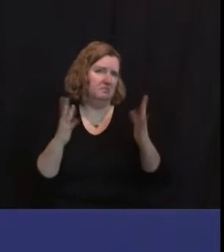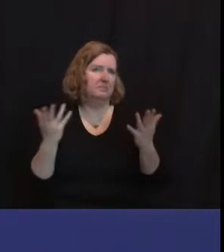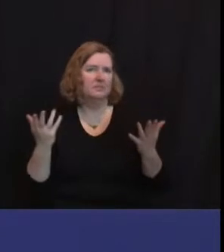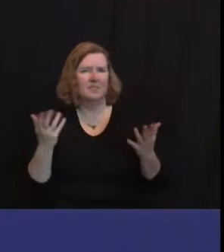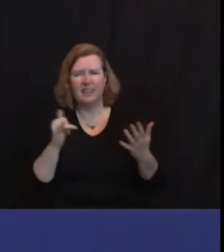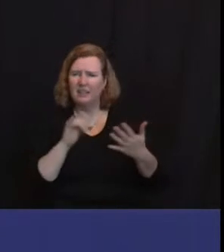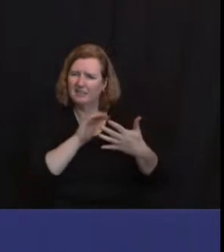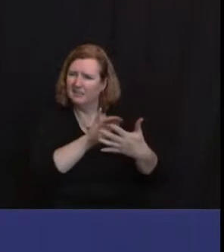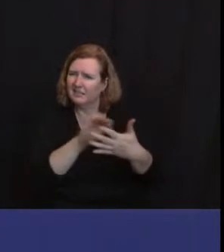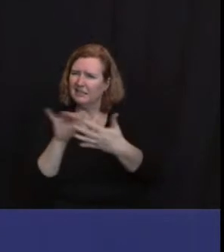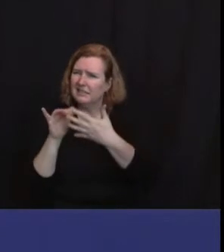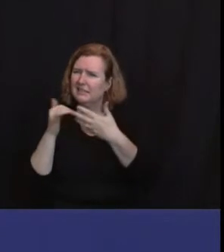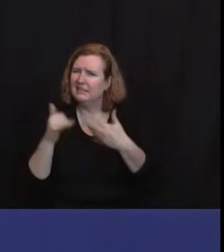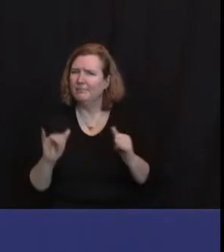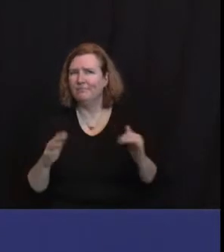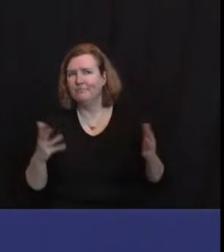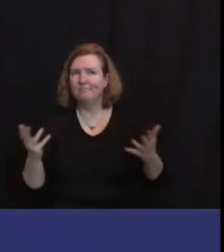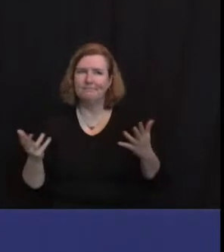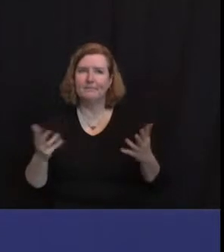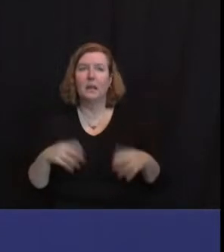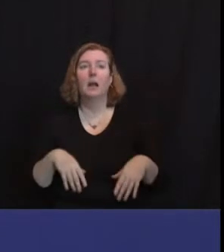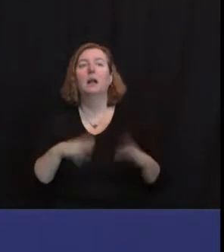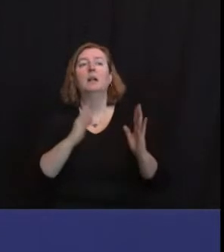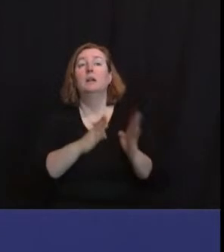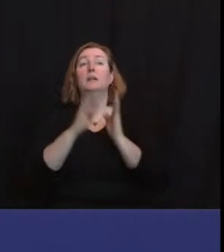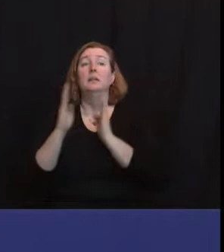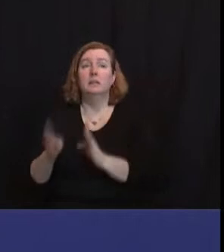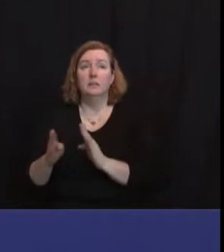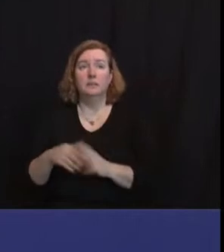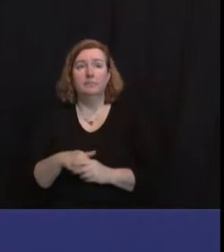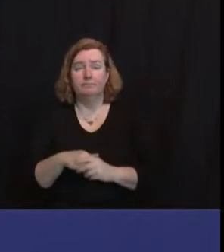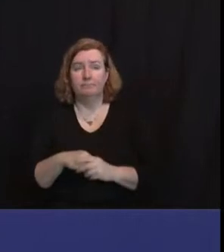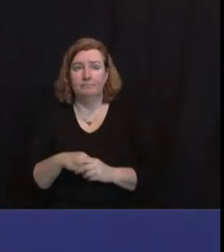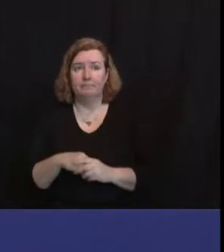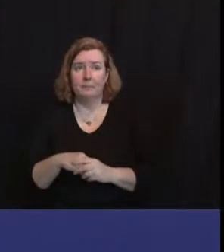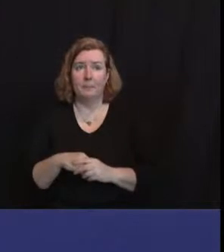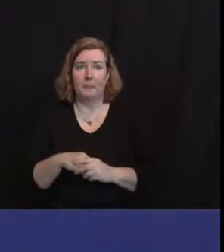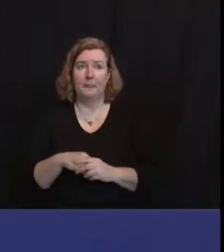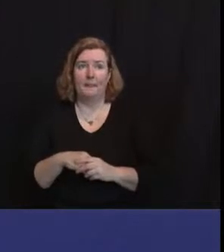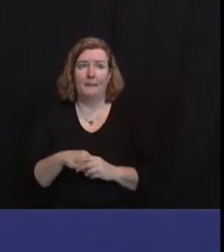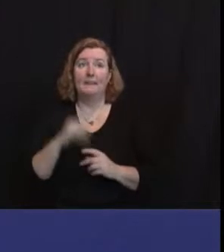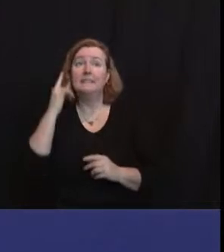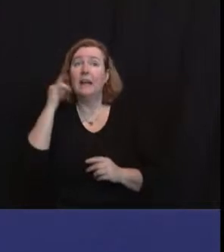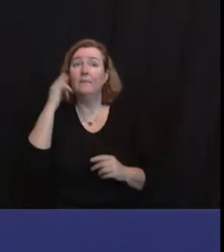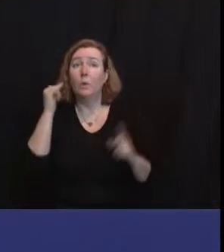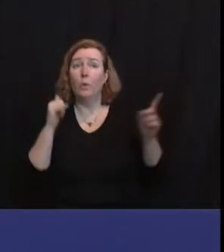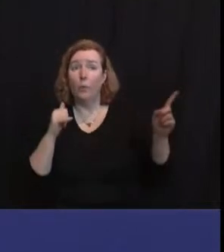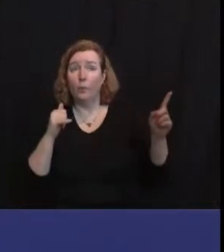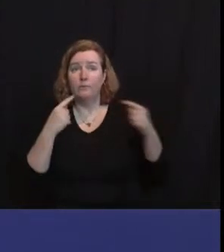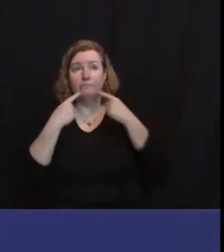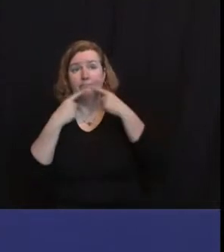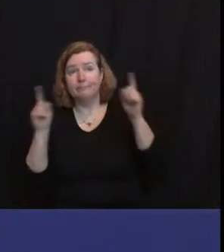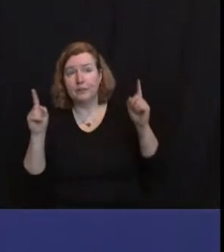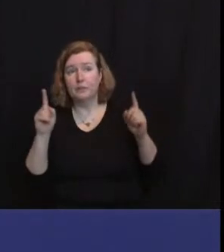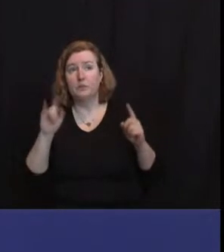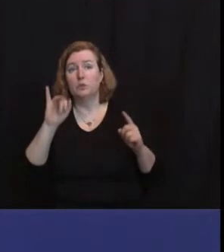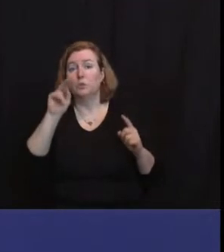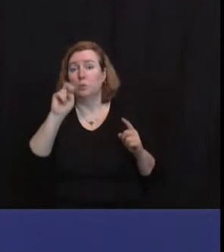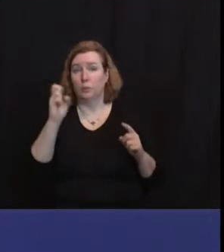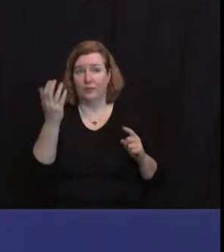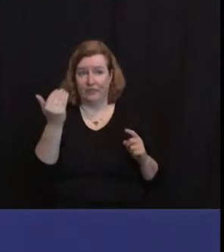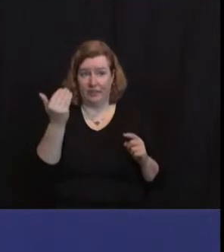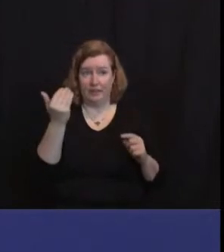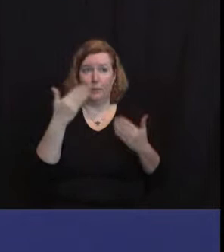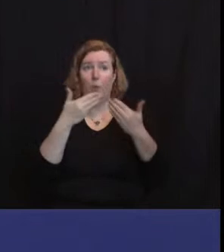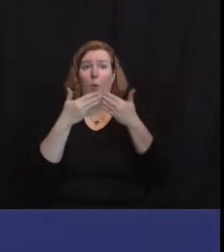afternoon, Governor. Governor, California set a June 15 as a date to fully reopen the economy if hospitalizations remain low and the vaccine